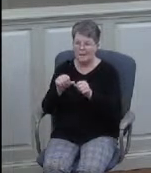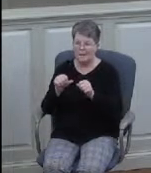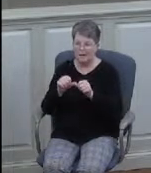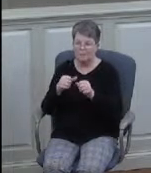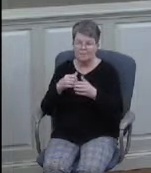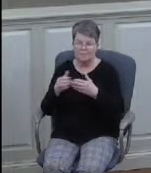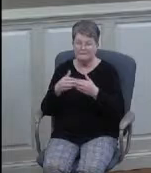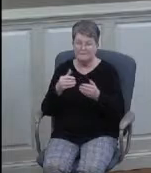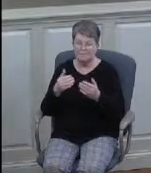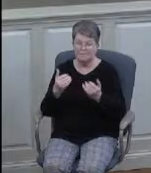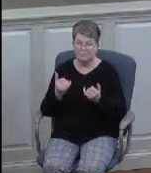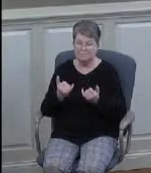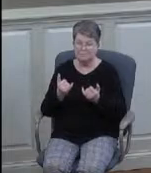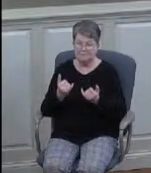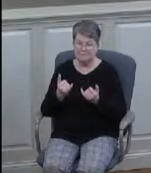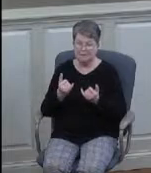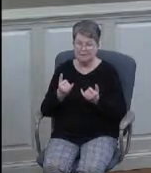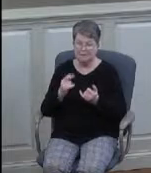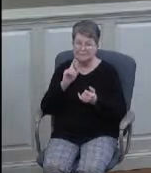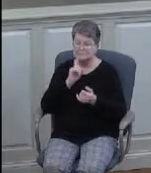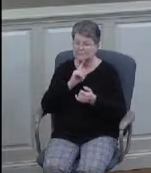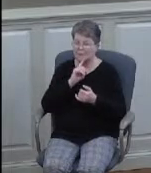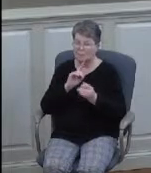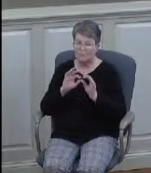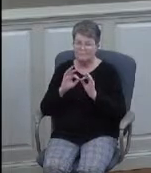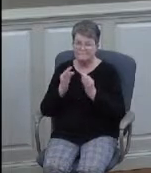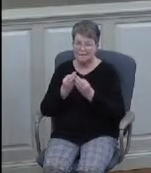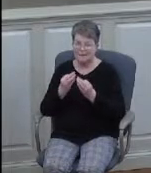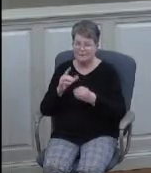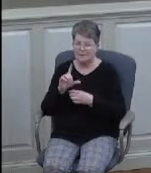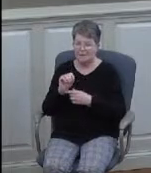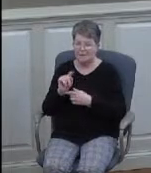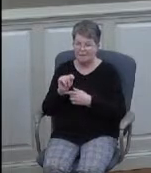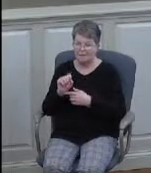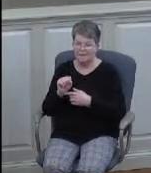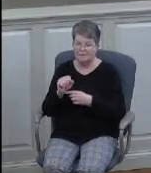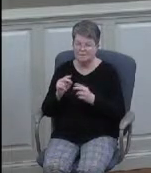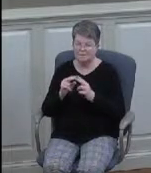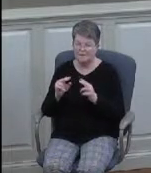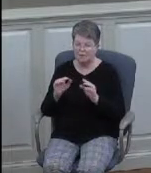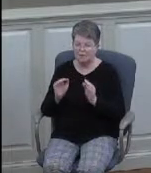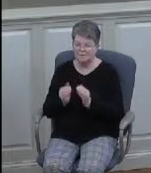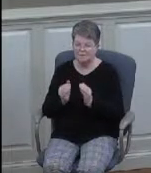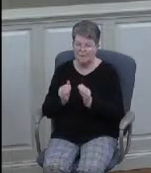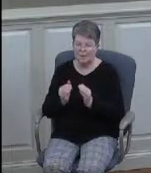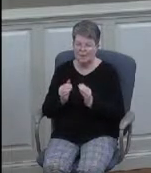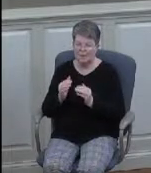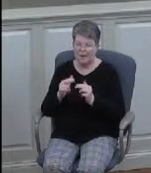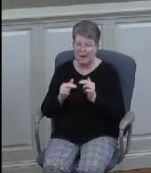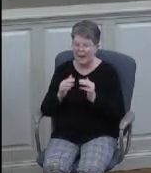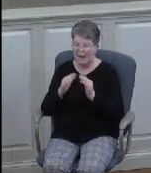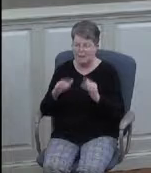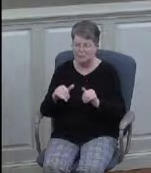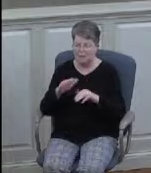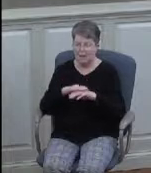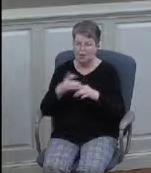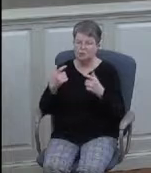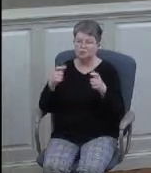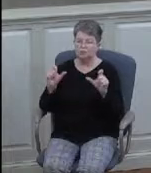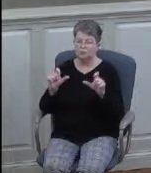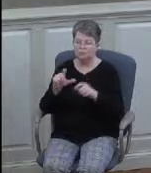now single family lots, very small houses on very huge lots,